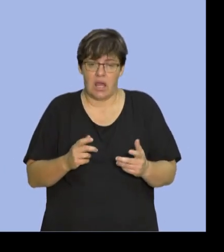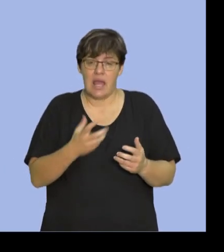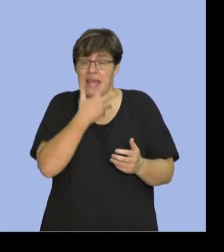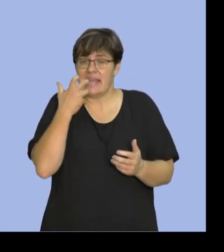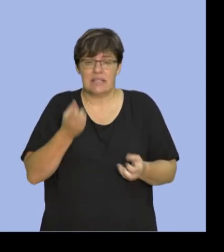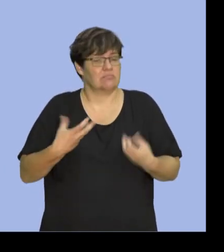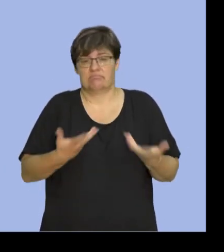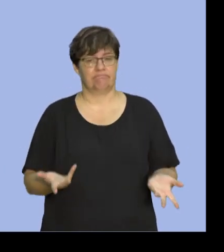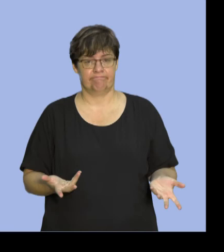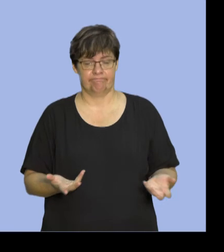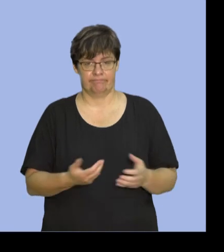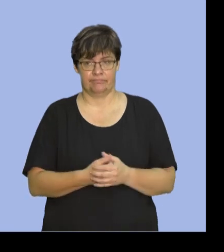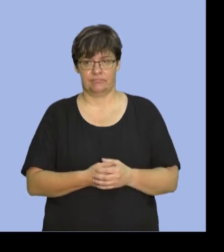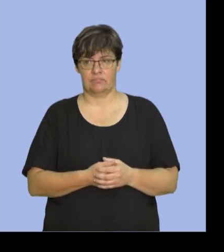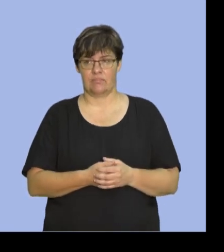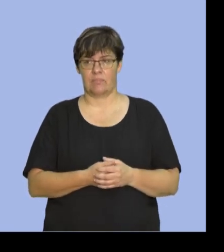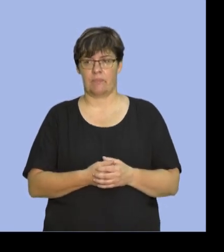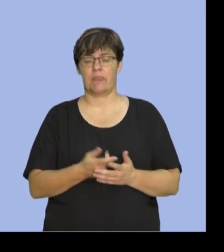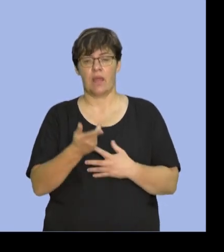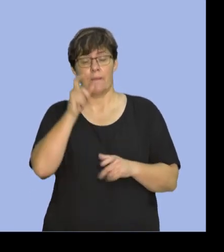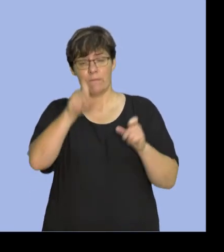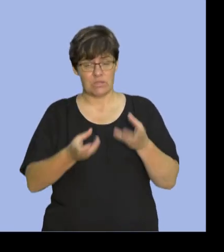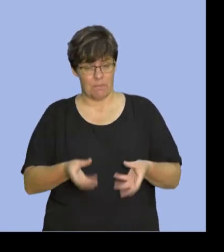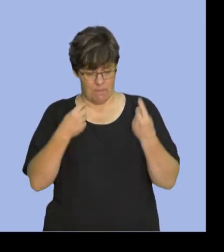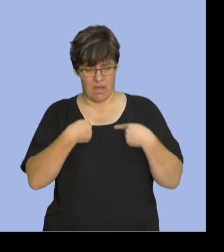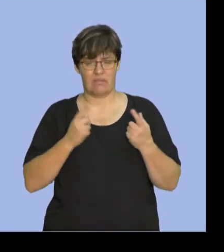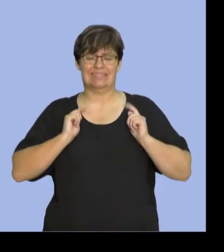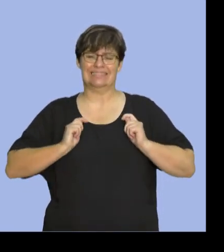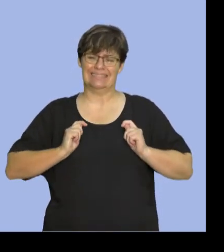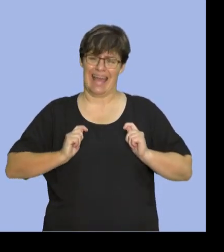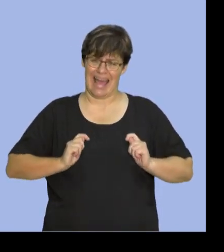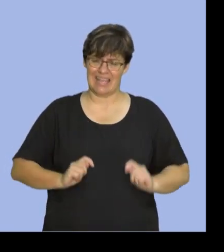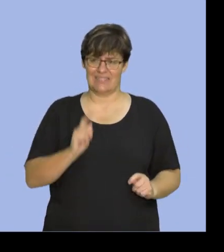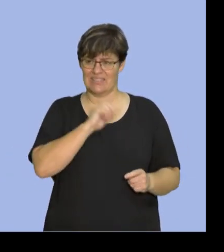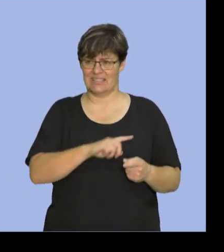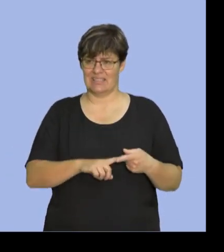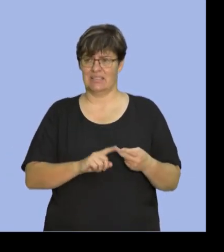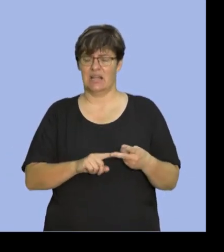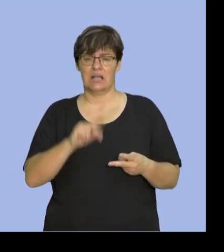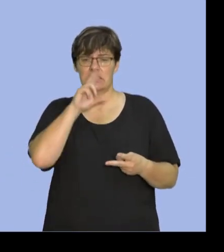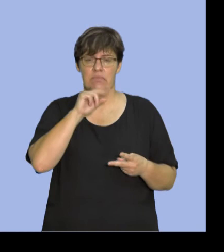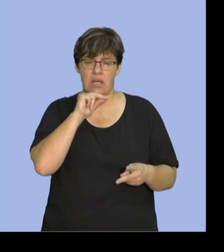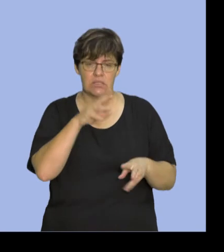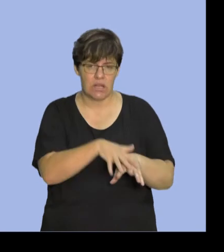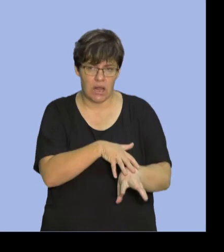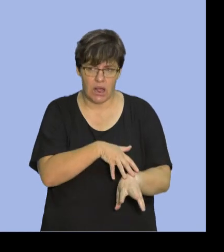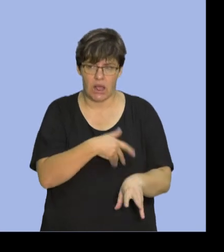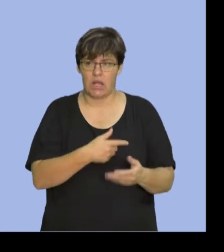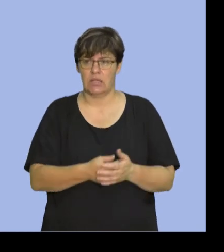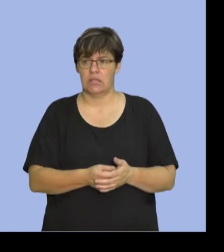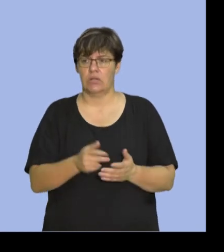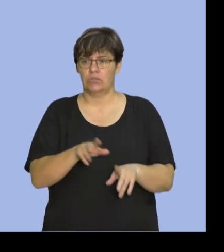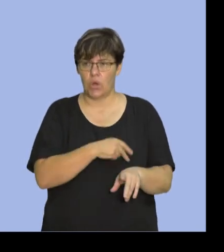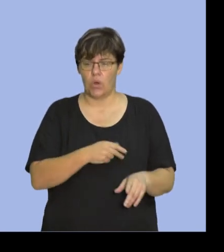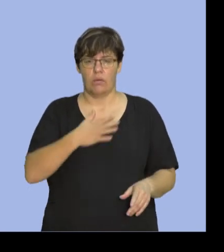required. Symptoms of people that experience hypothermia are tiredness, slurred speech, slow and shallow